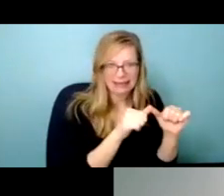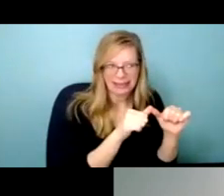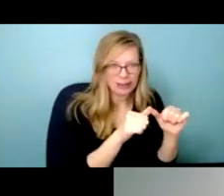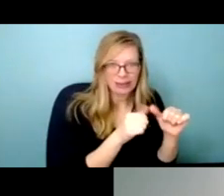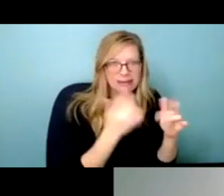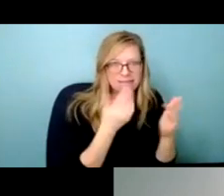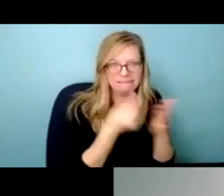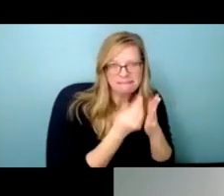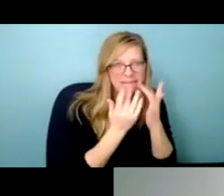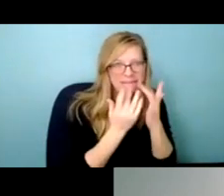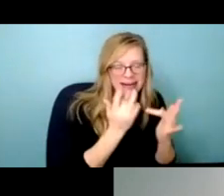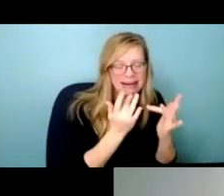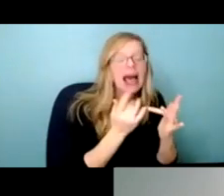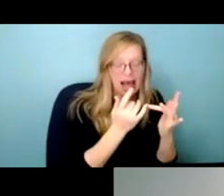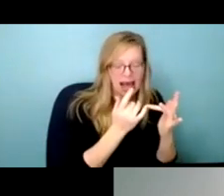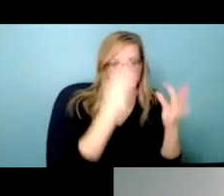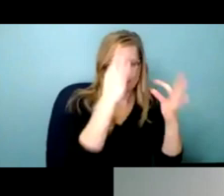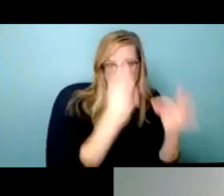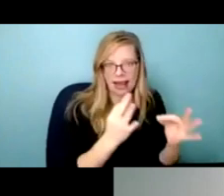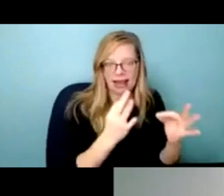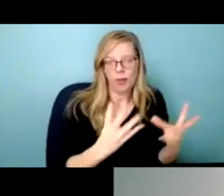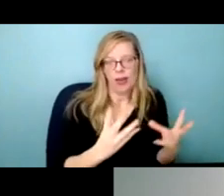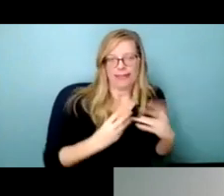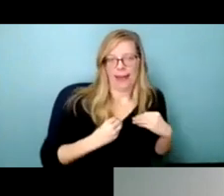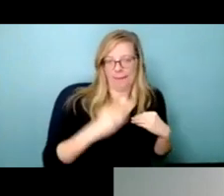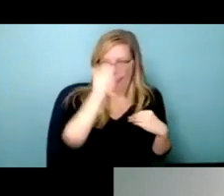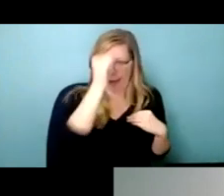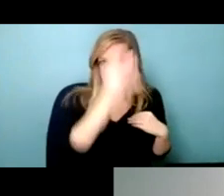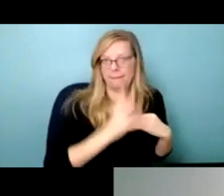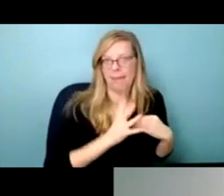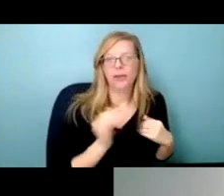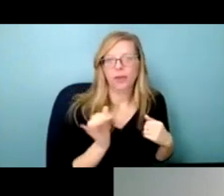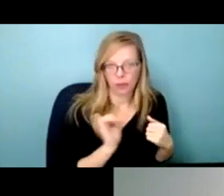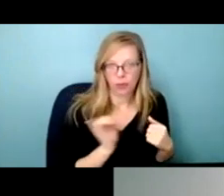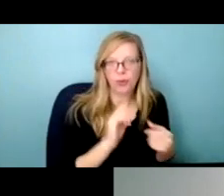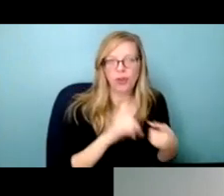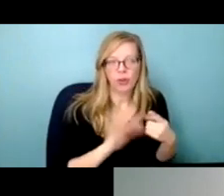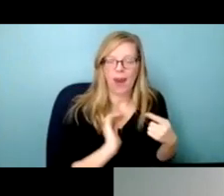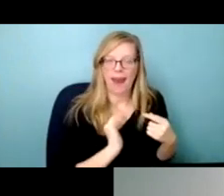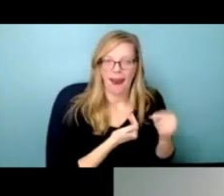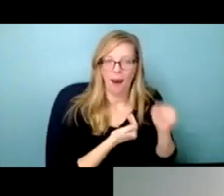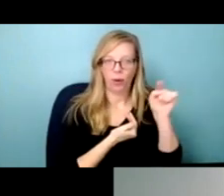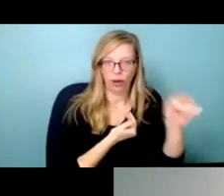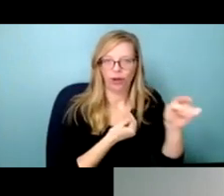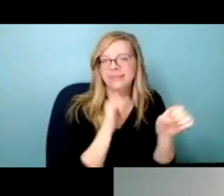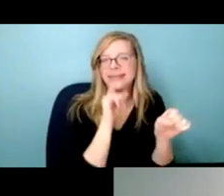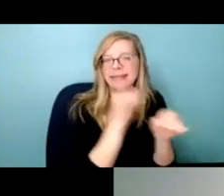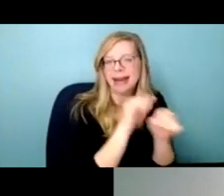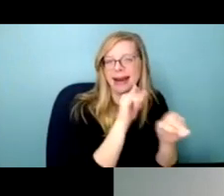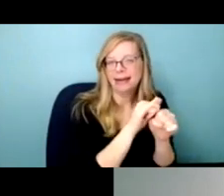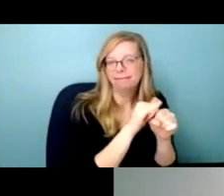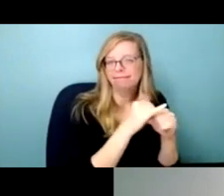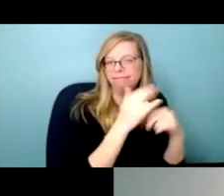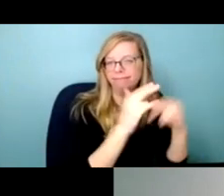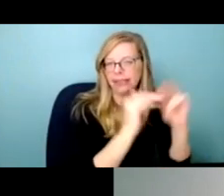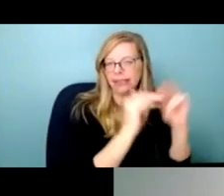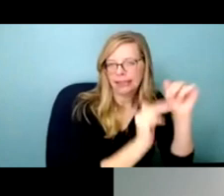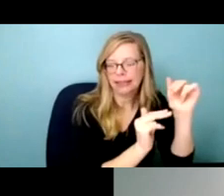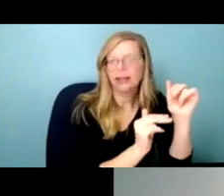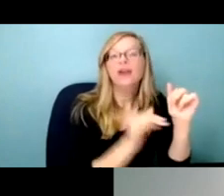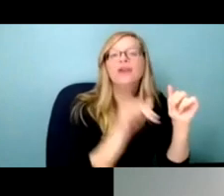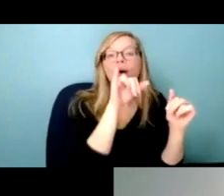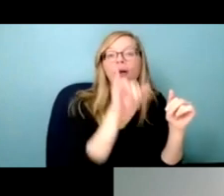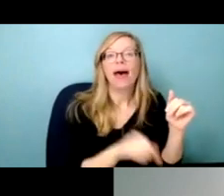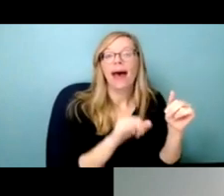start accepting men as well into our boarding facility. So that kind of took the Y to a